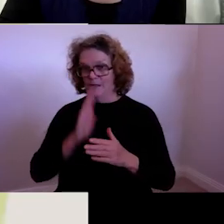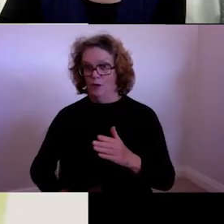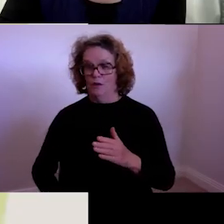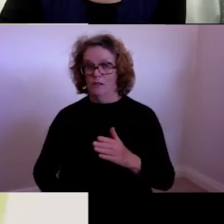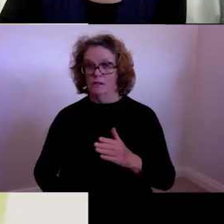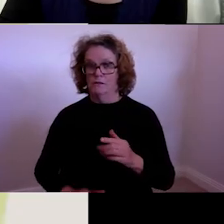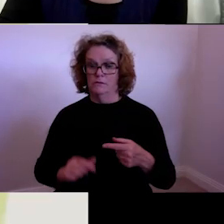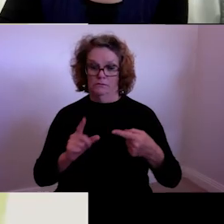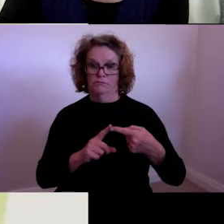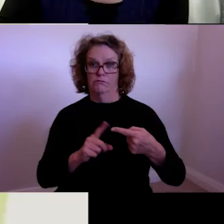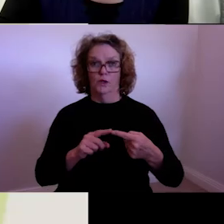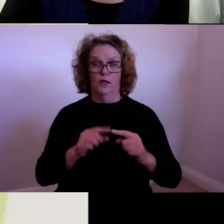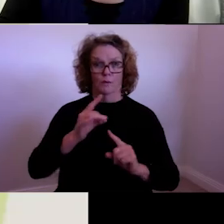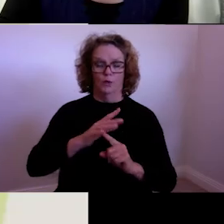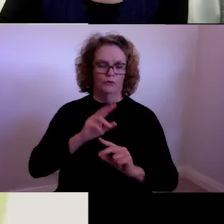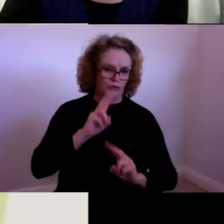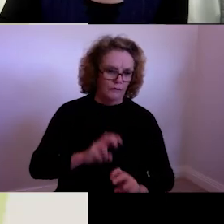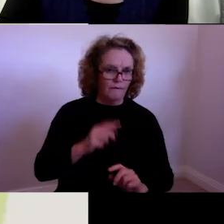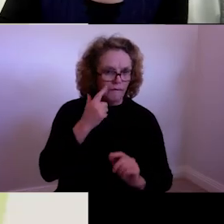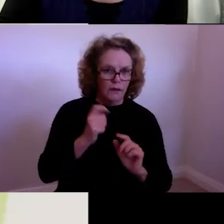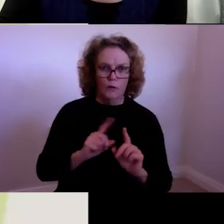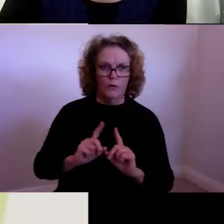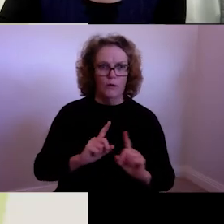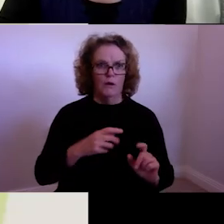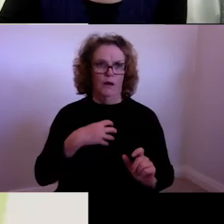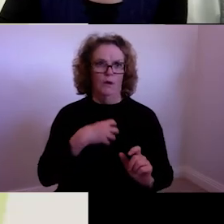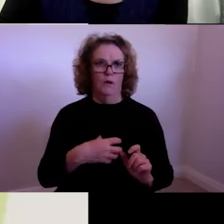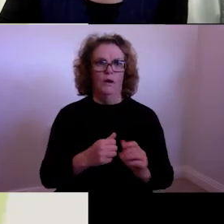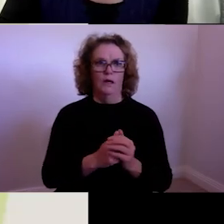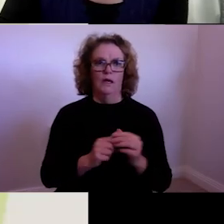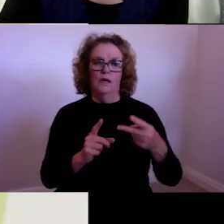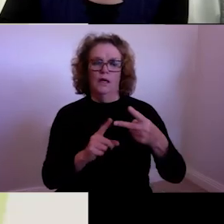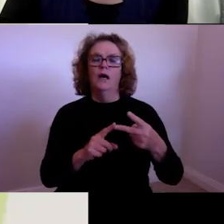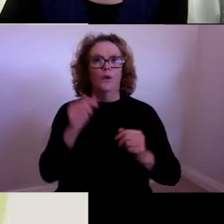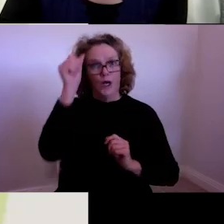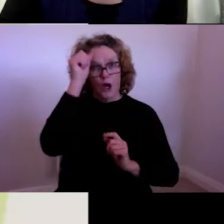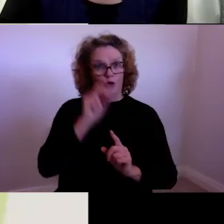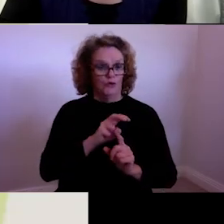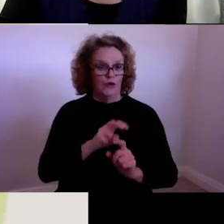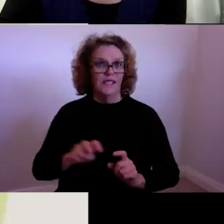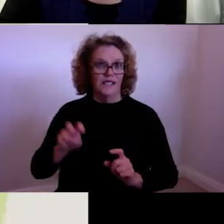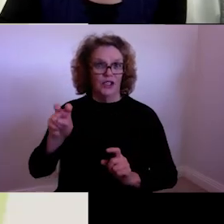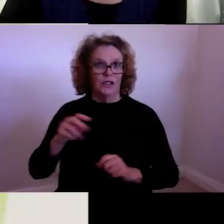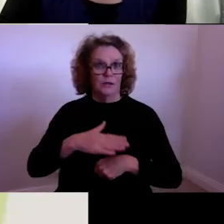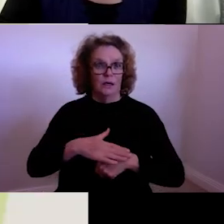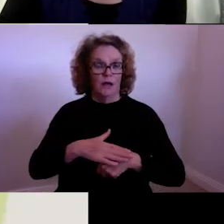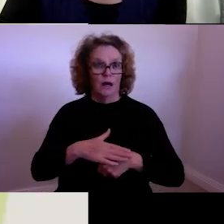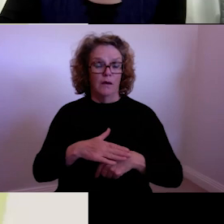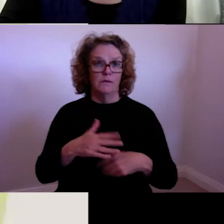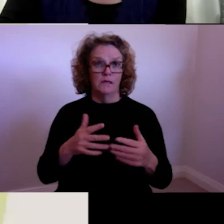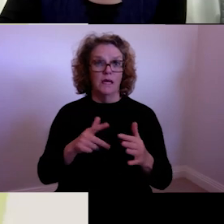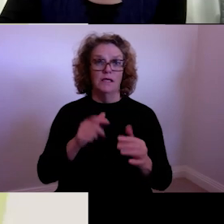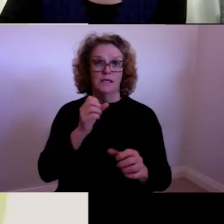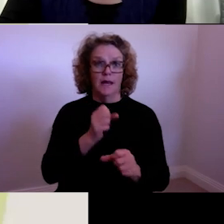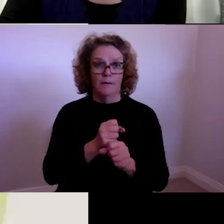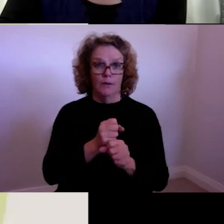to investigate further. We know that transition phases are really vulnerable for patients. So examples might be